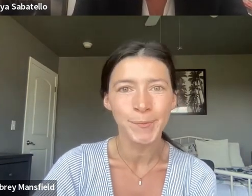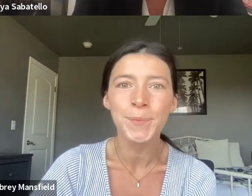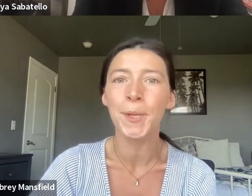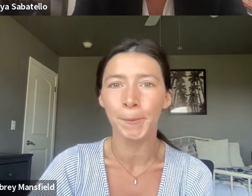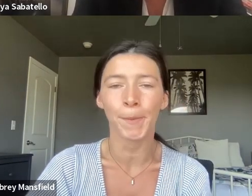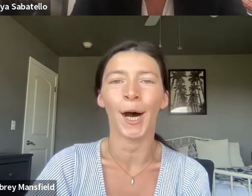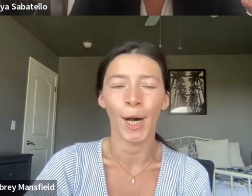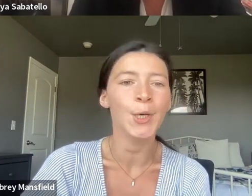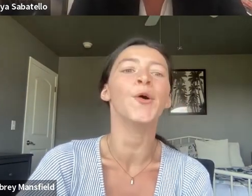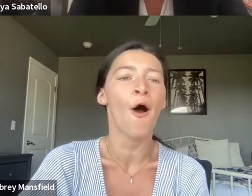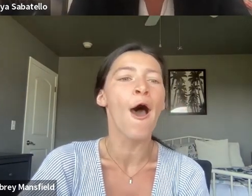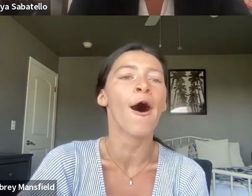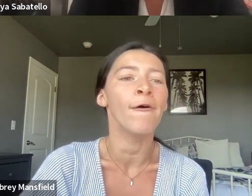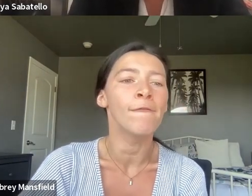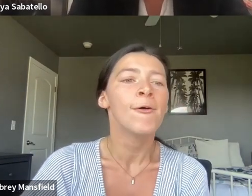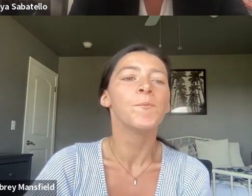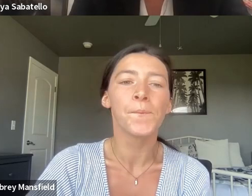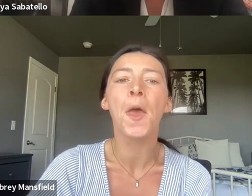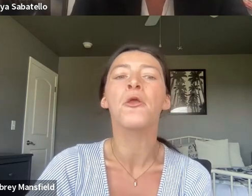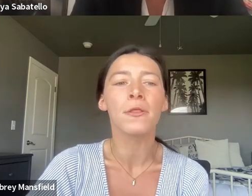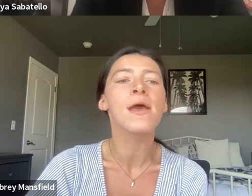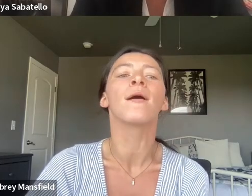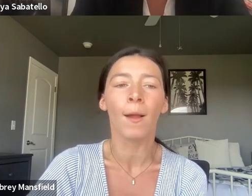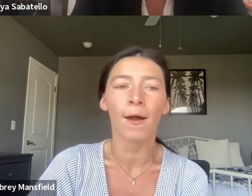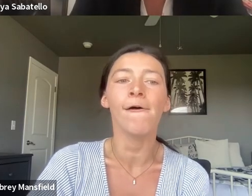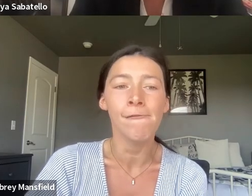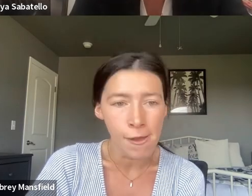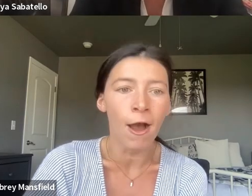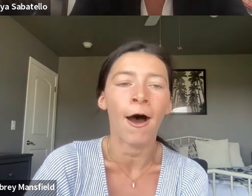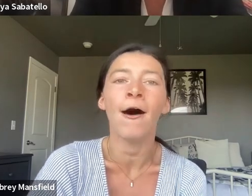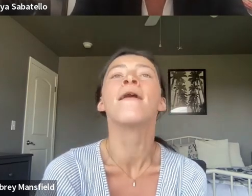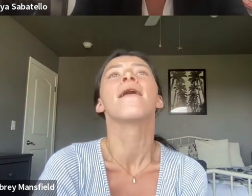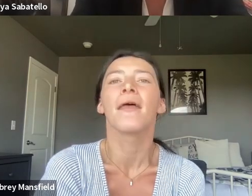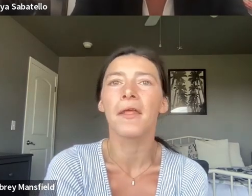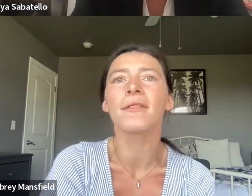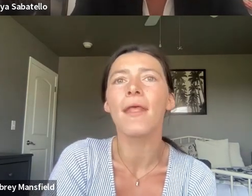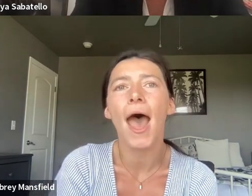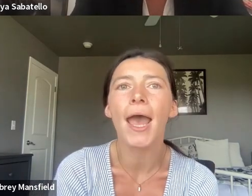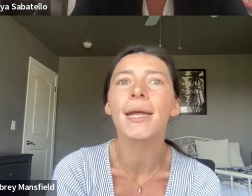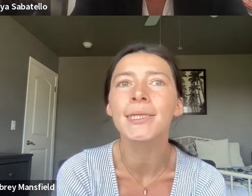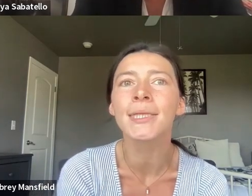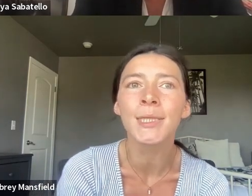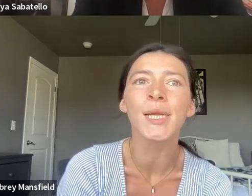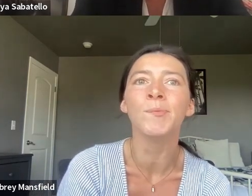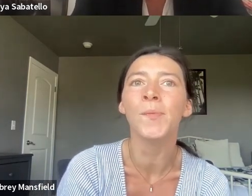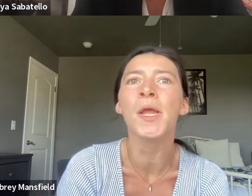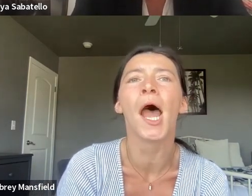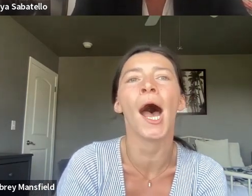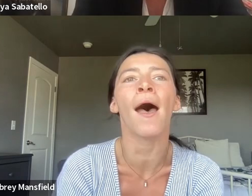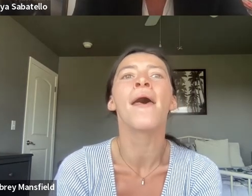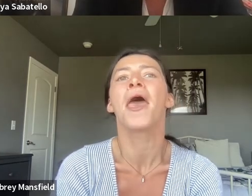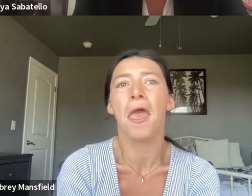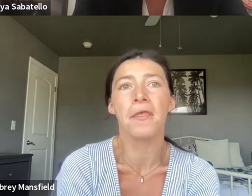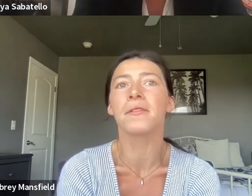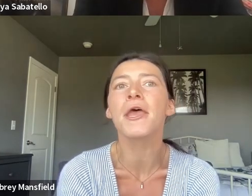amazing people who have made a career in